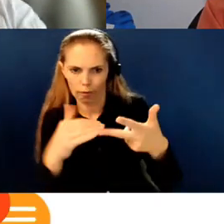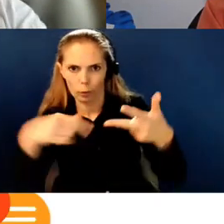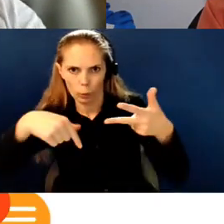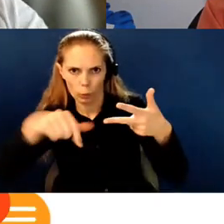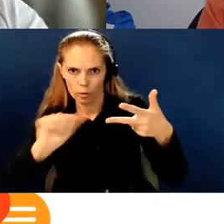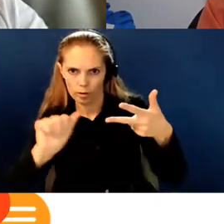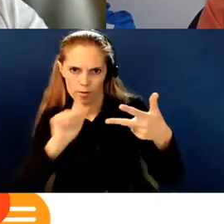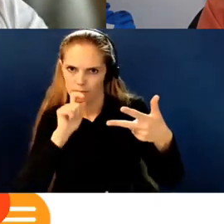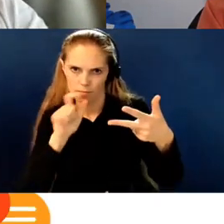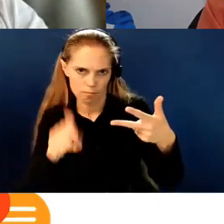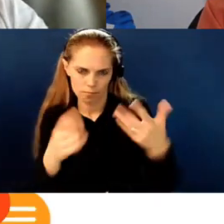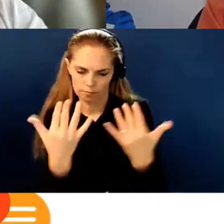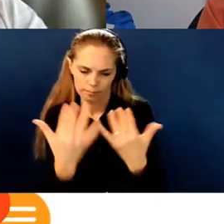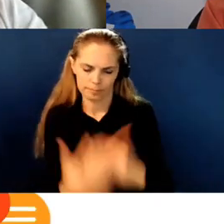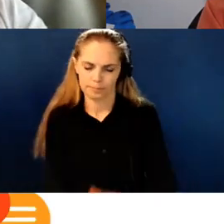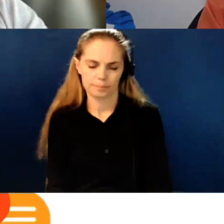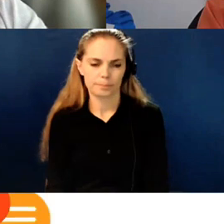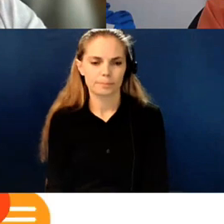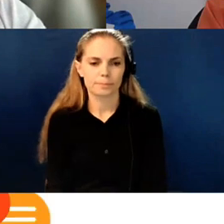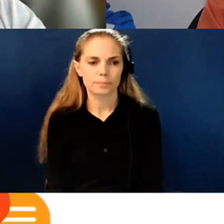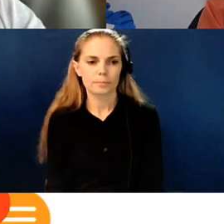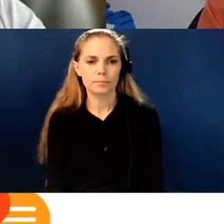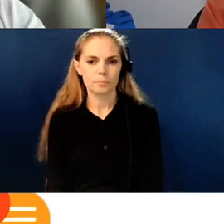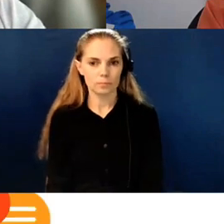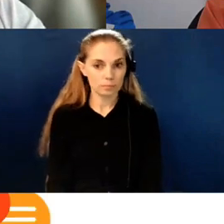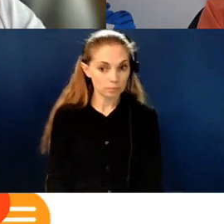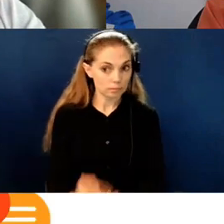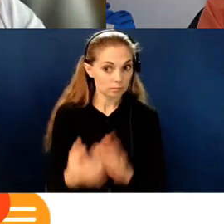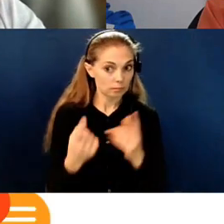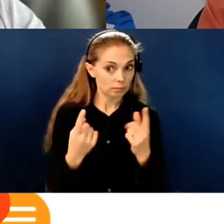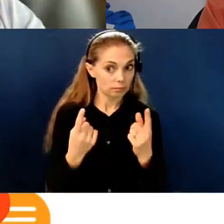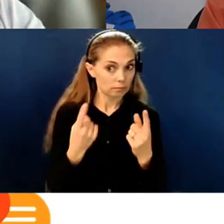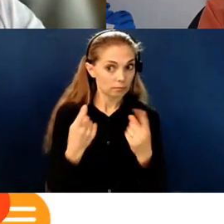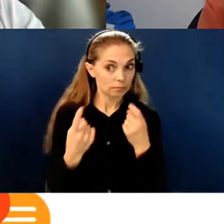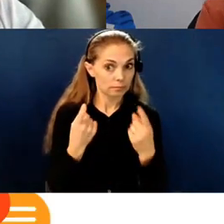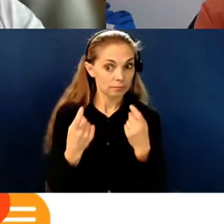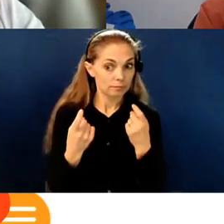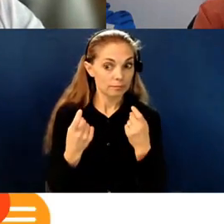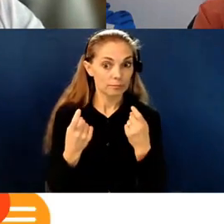right. Any questions at this point before we continue?